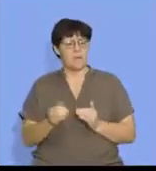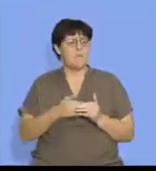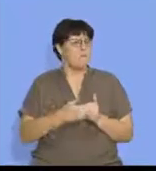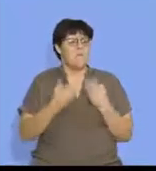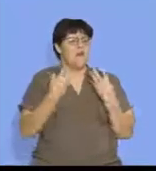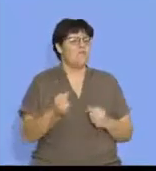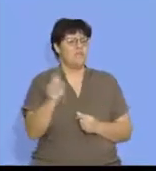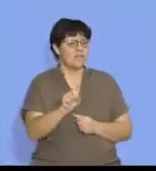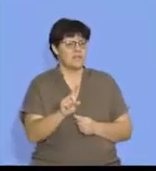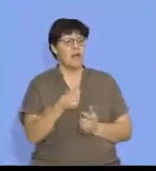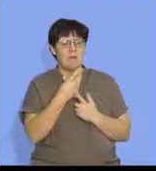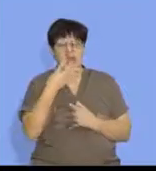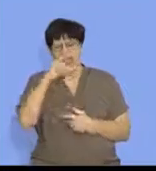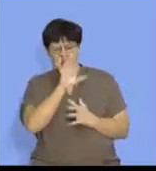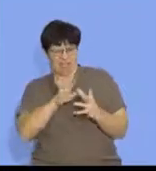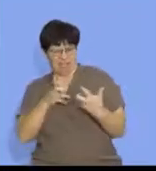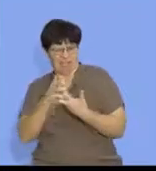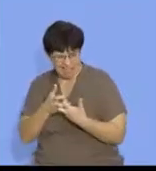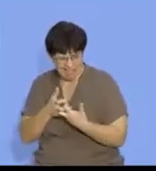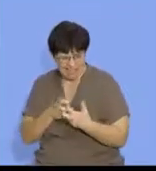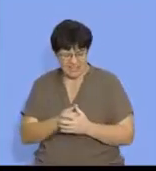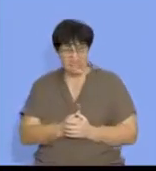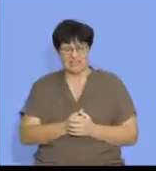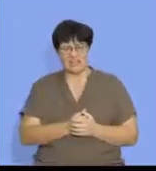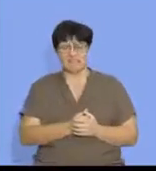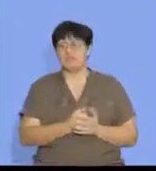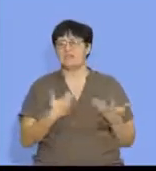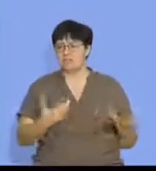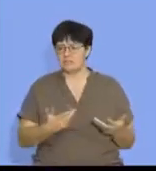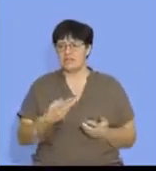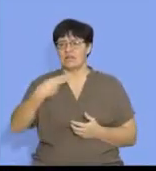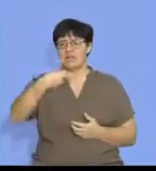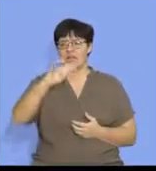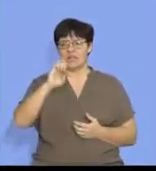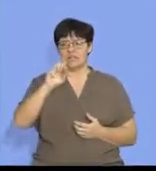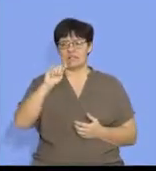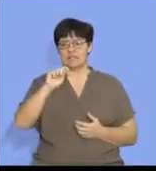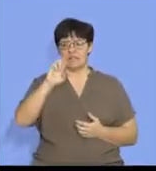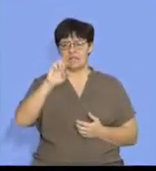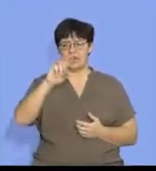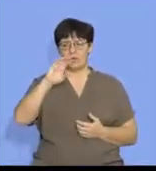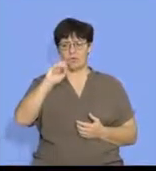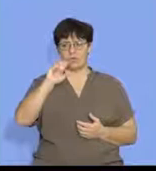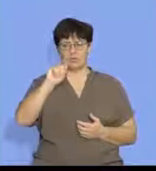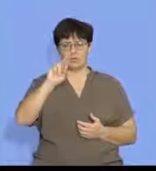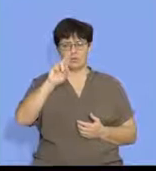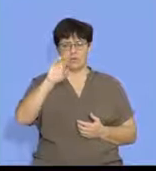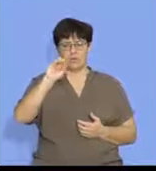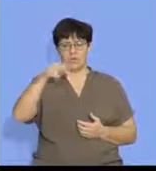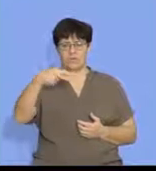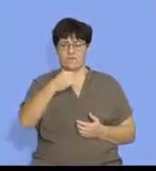a little bit animalistic, if I use that word? Guys, they are heterotrophic. What does that mean? They have to